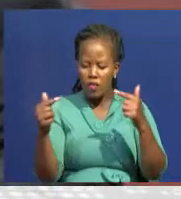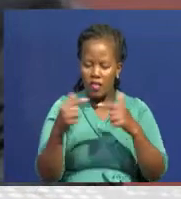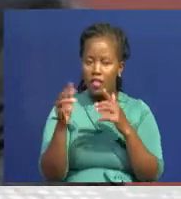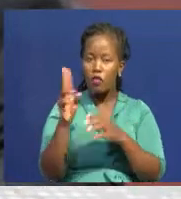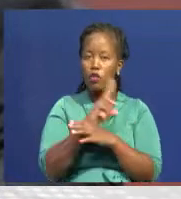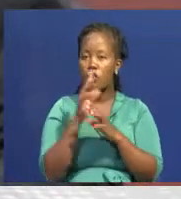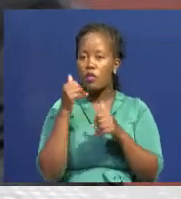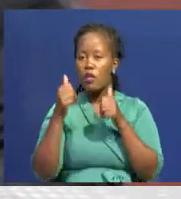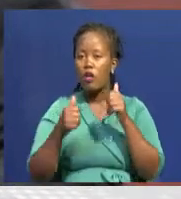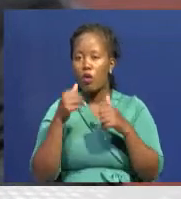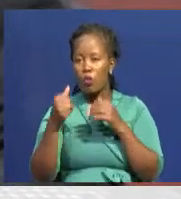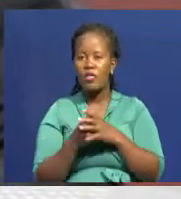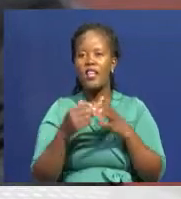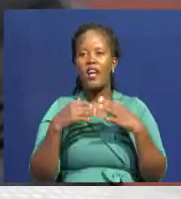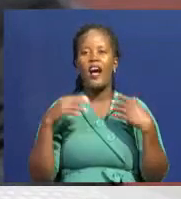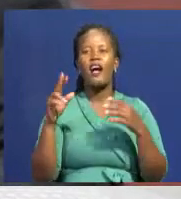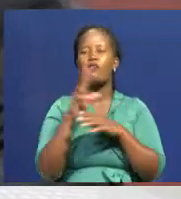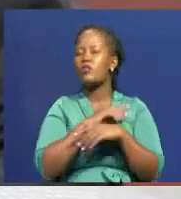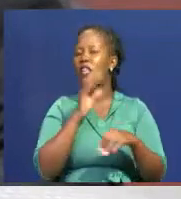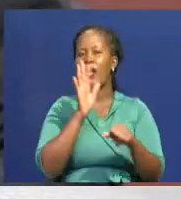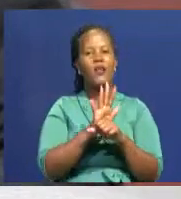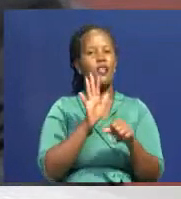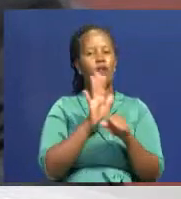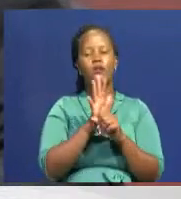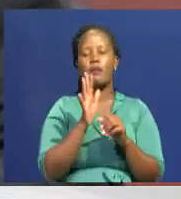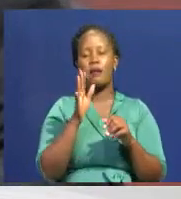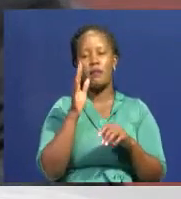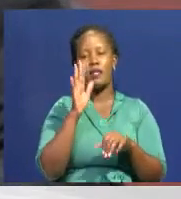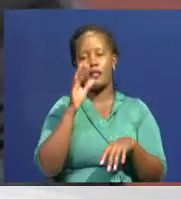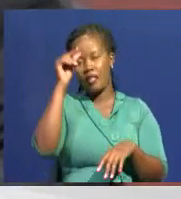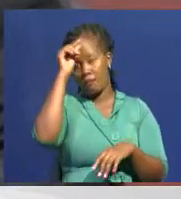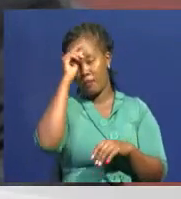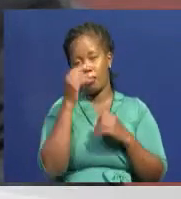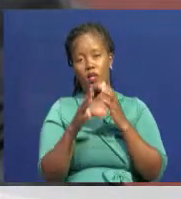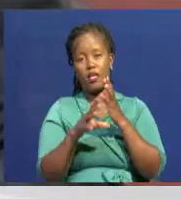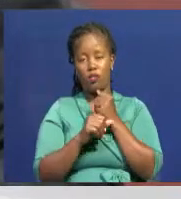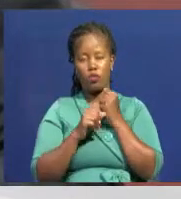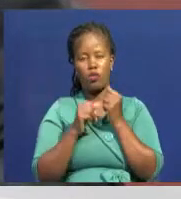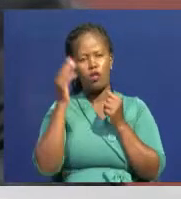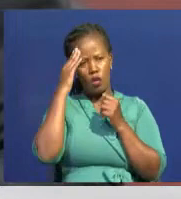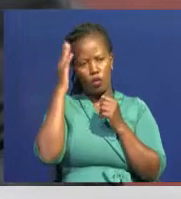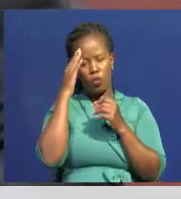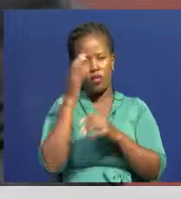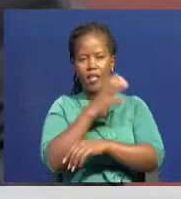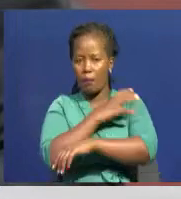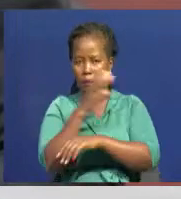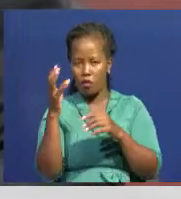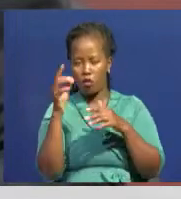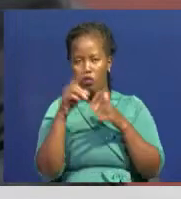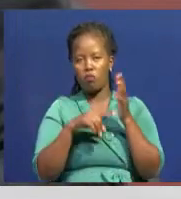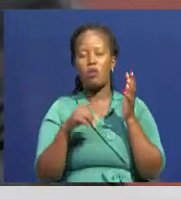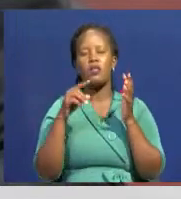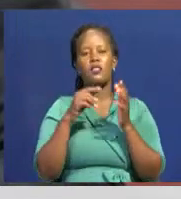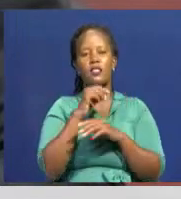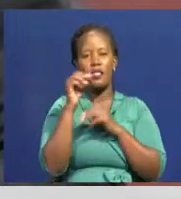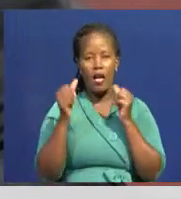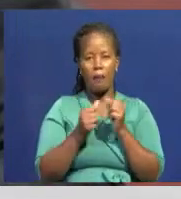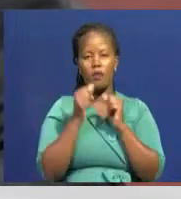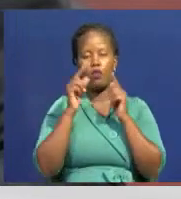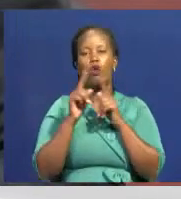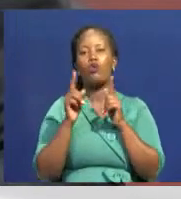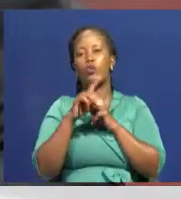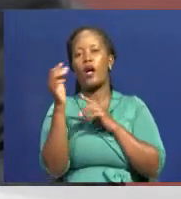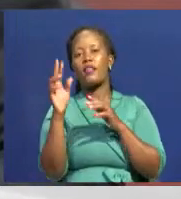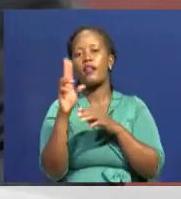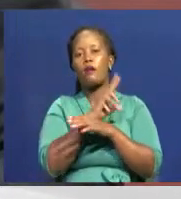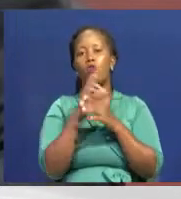We've been used severally by all these other organizations, government organizations, just to check the capacity of what is coming in or what's being used in